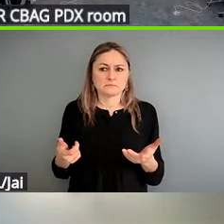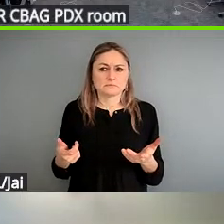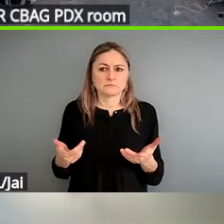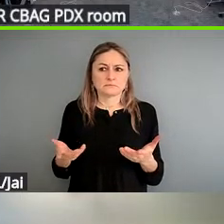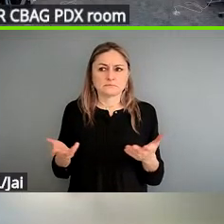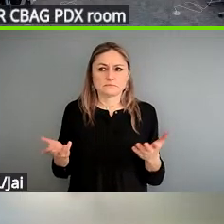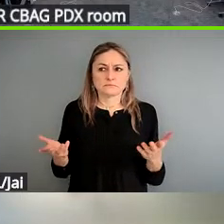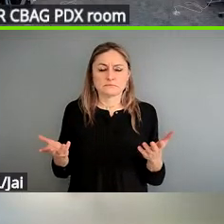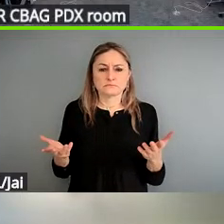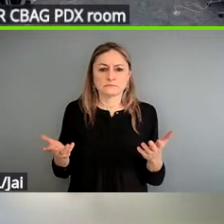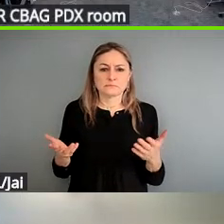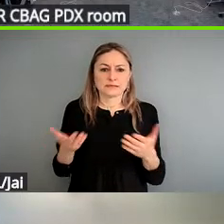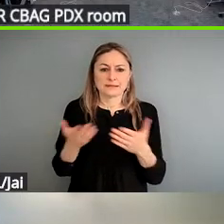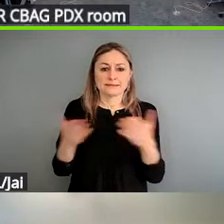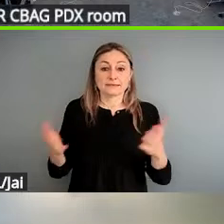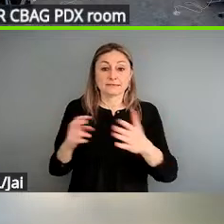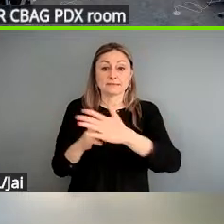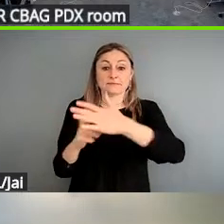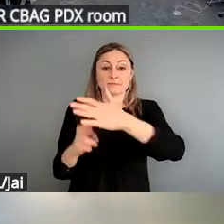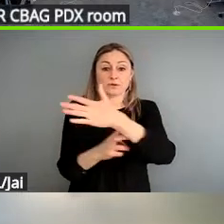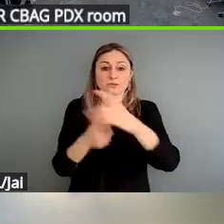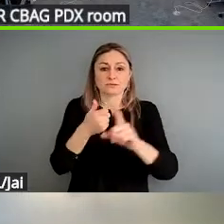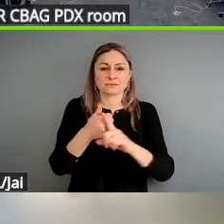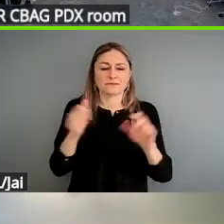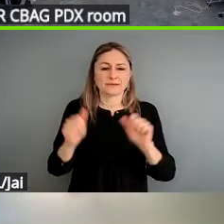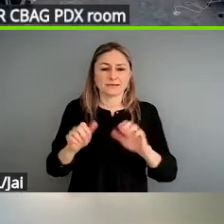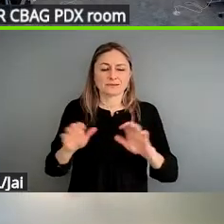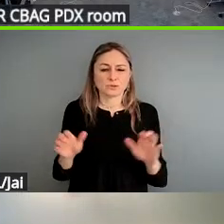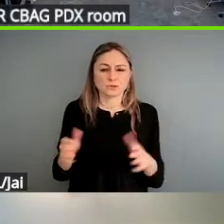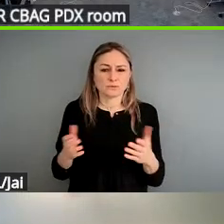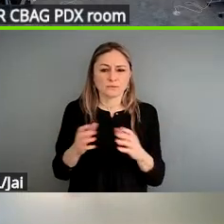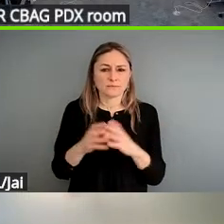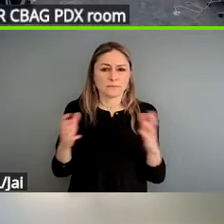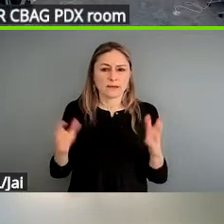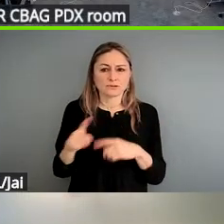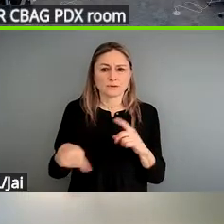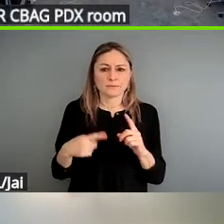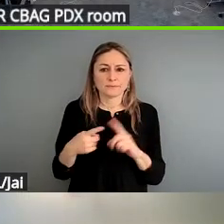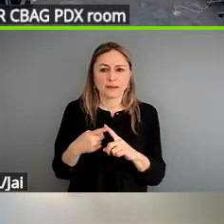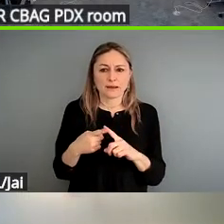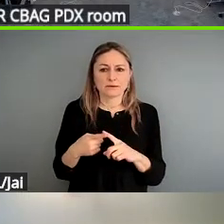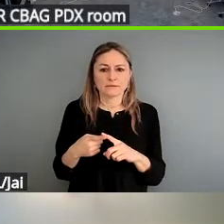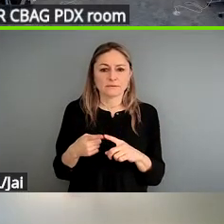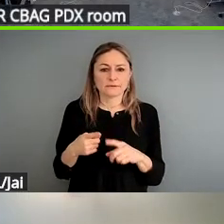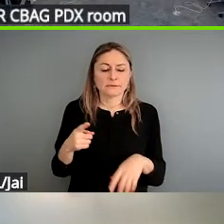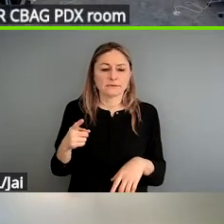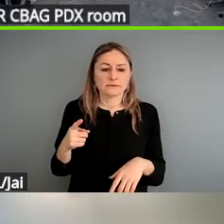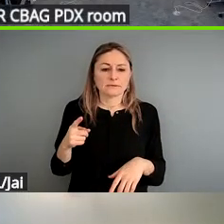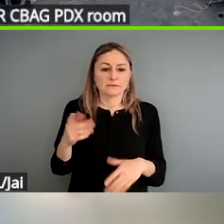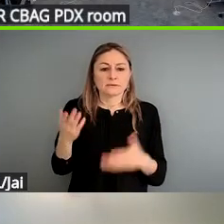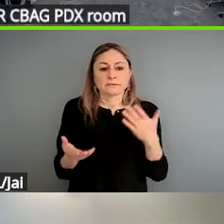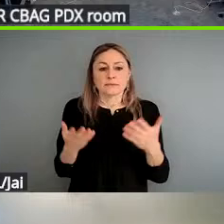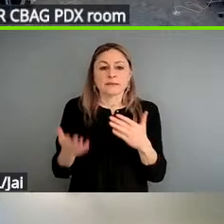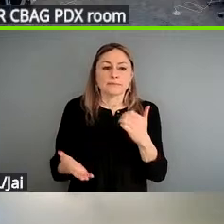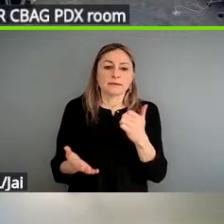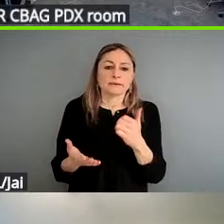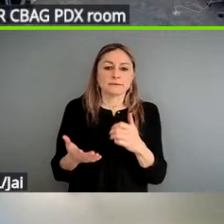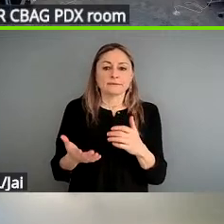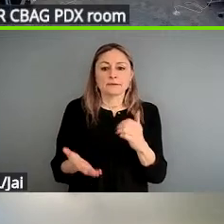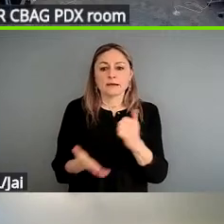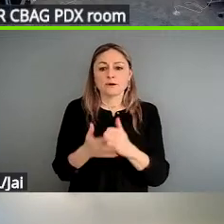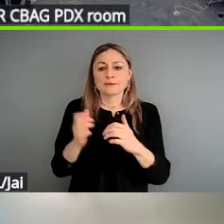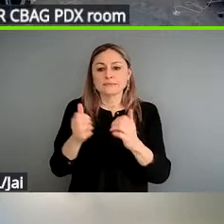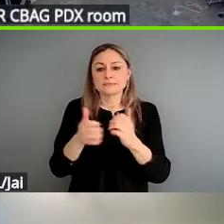things that the bridge can do much about, other than to help maybe establish a committee or